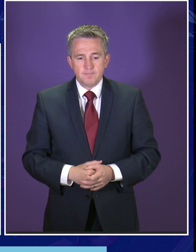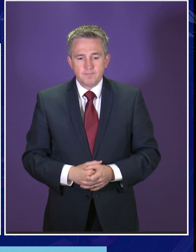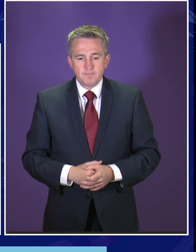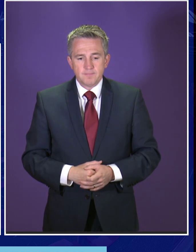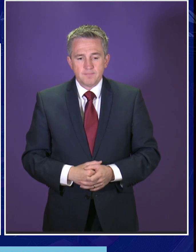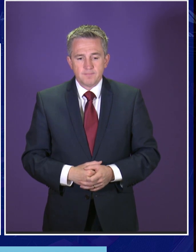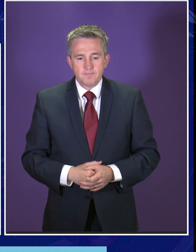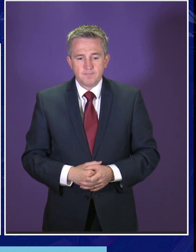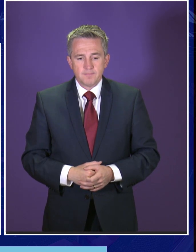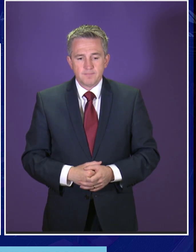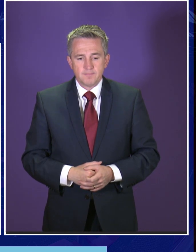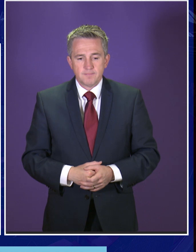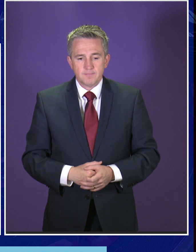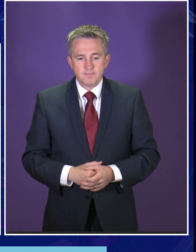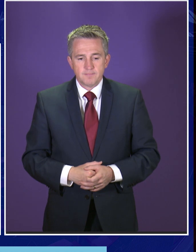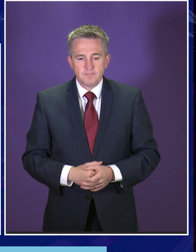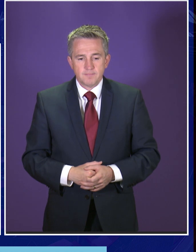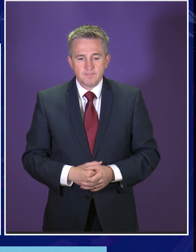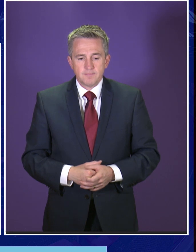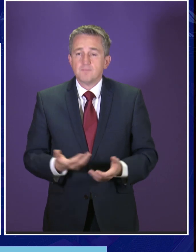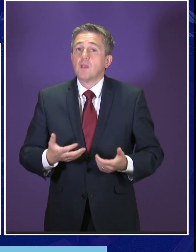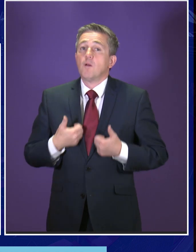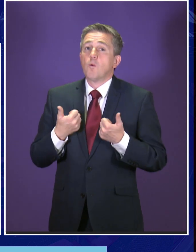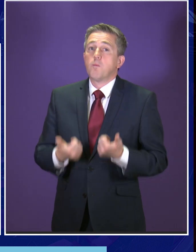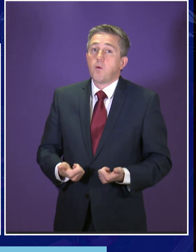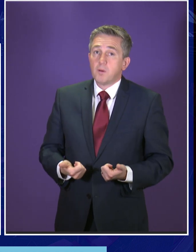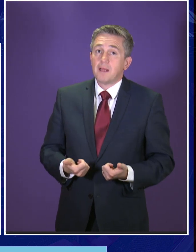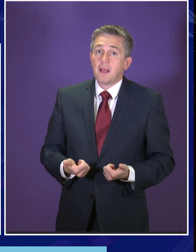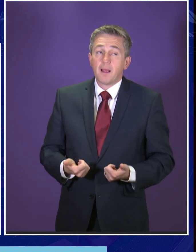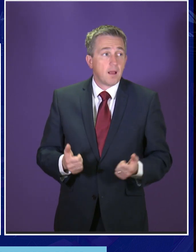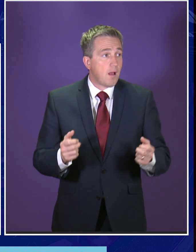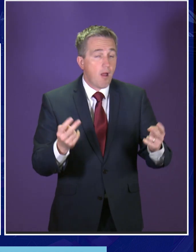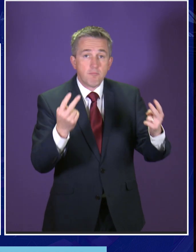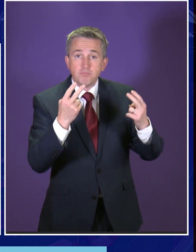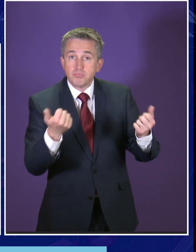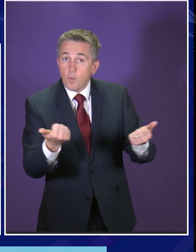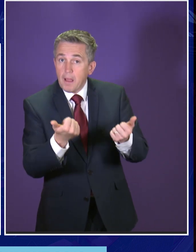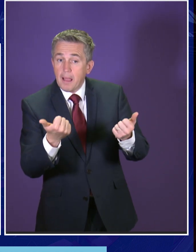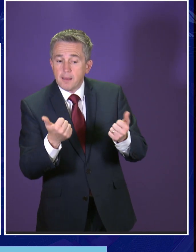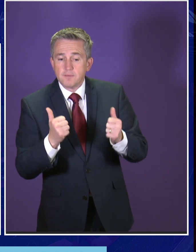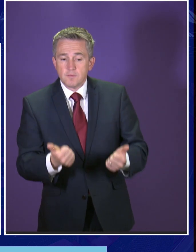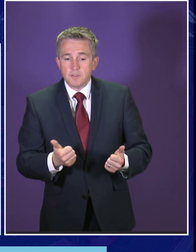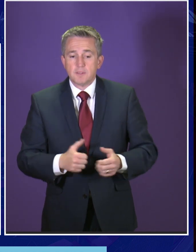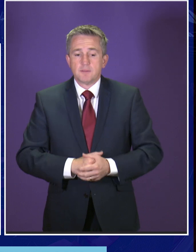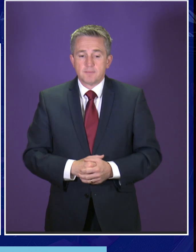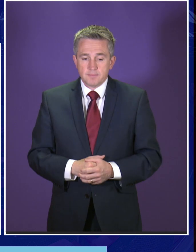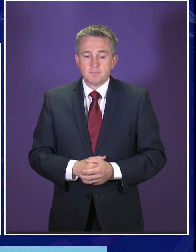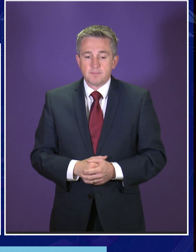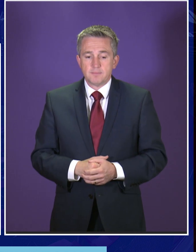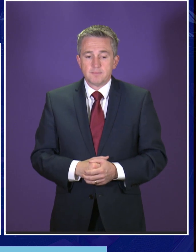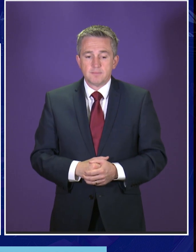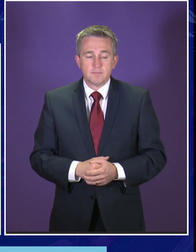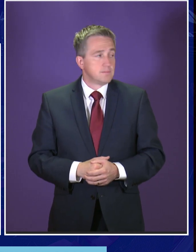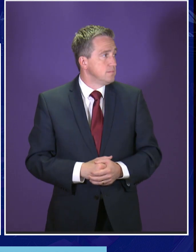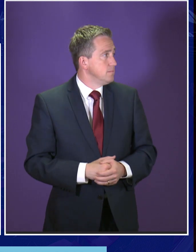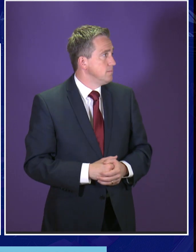Choreography here. Good morning, ladies and gentlemen. Can you hear me? Very good. We're on.